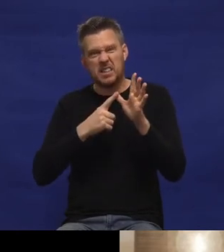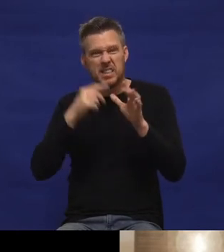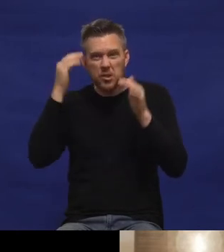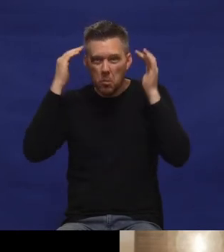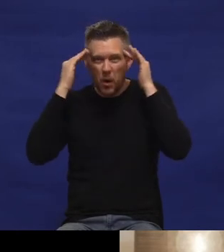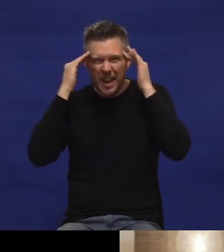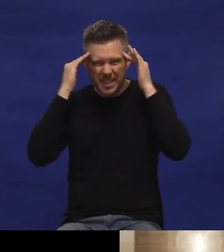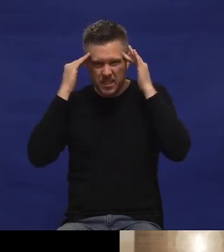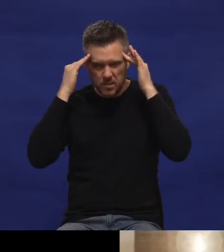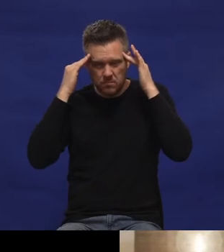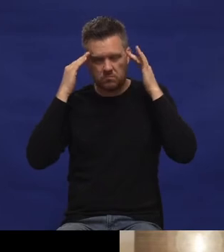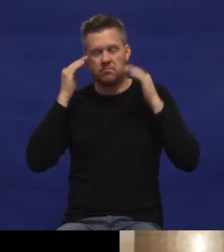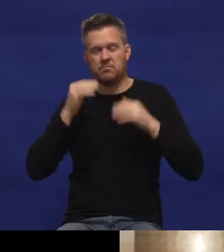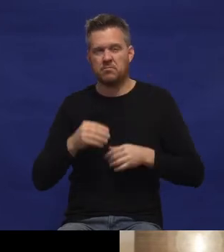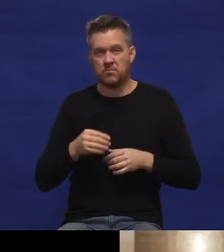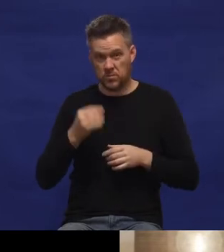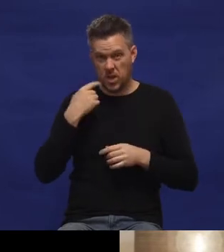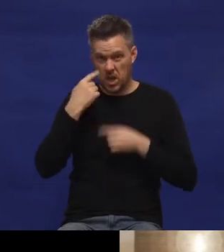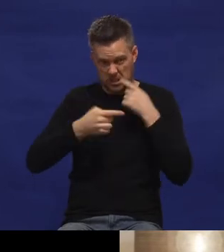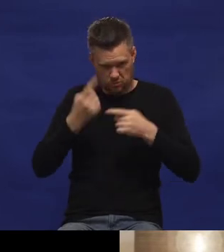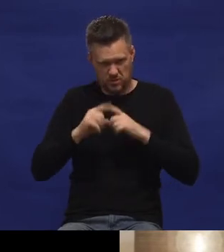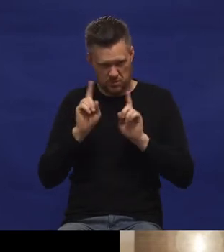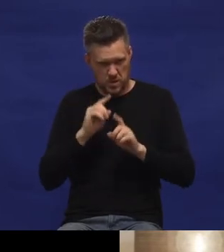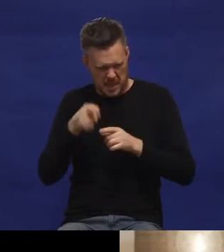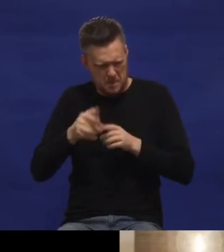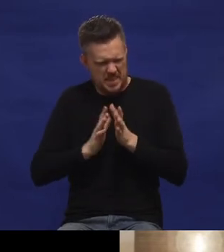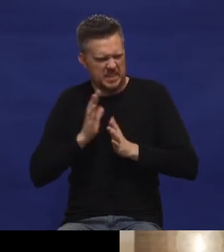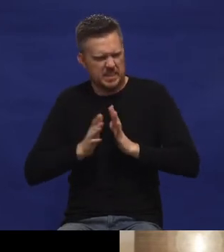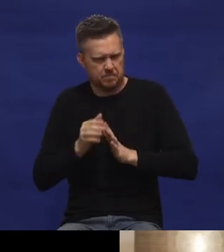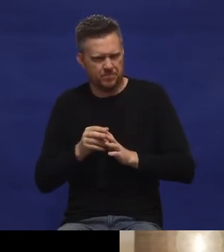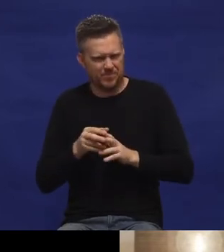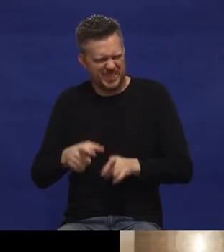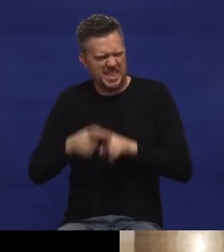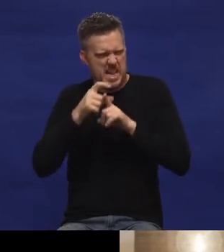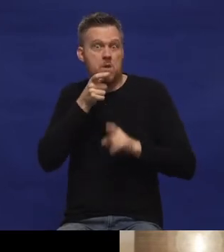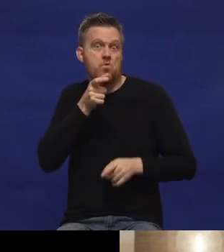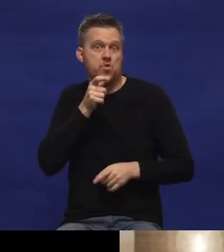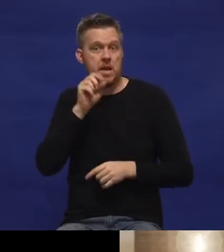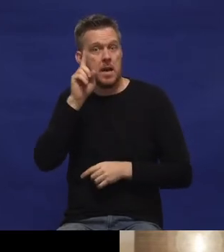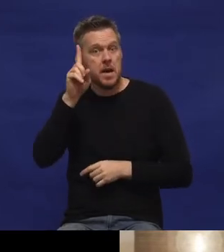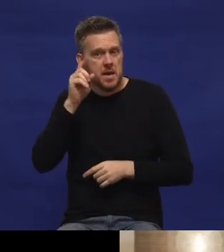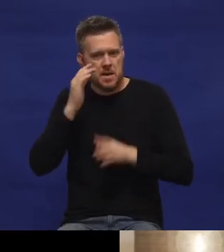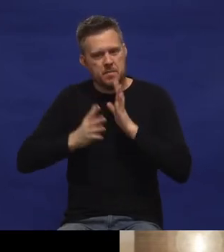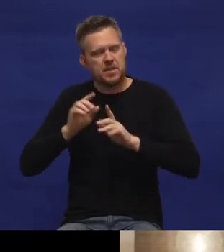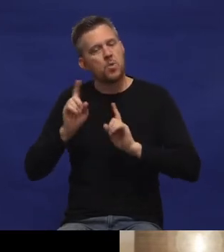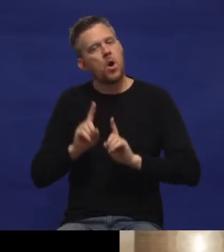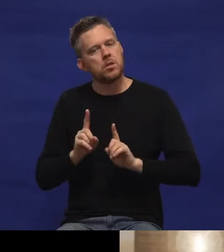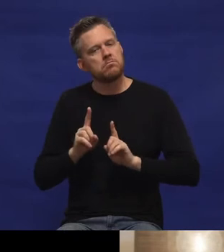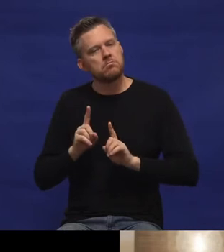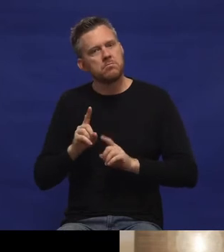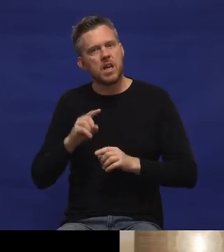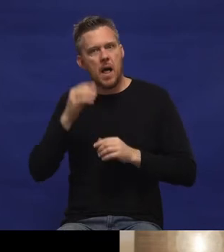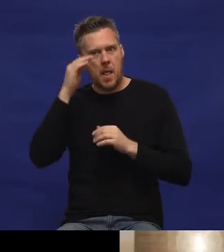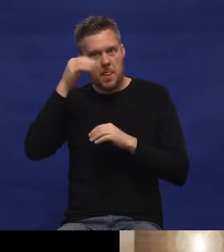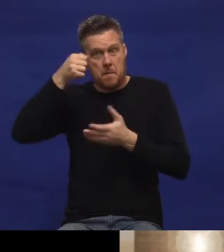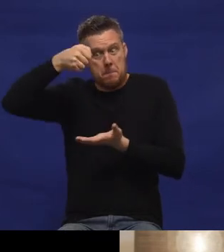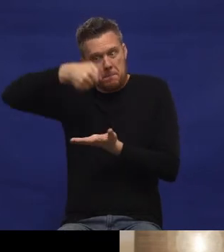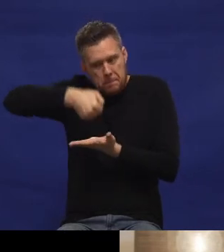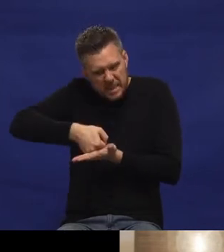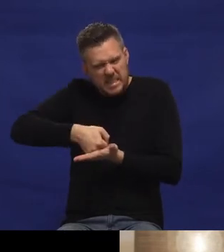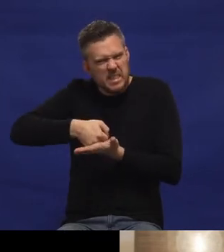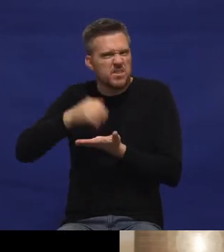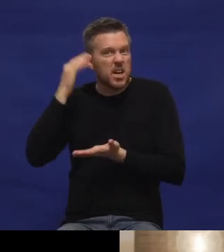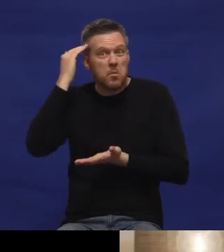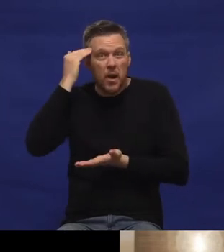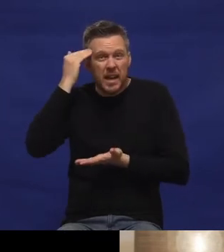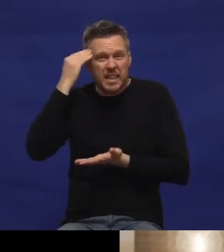ganglia was used in church? But let me unpack it for you really quickly. It sounds like a complicated term, but all that it really means is basal, at the base of